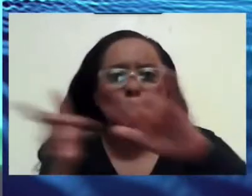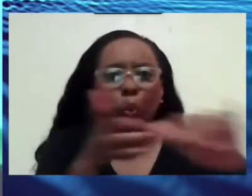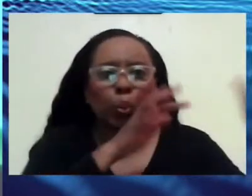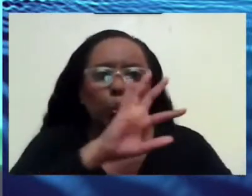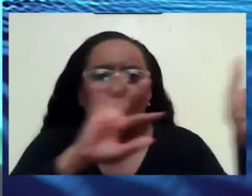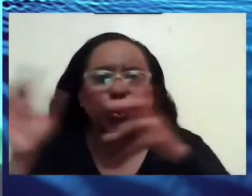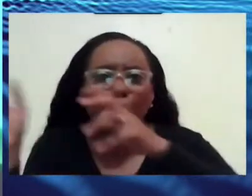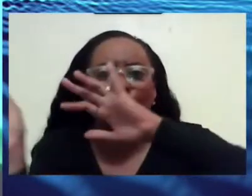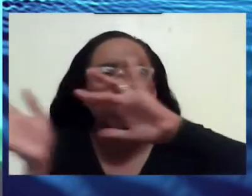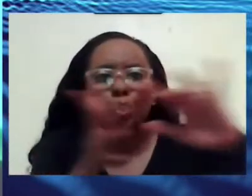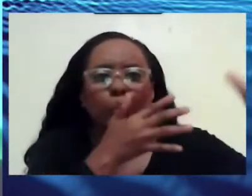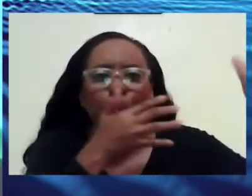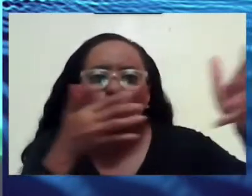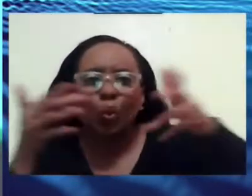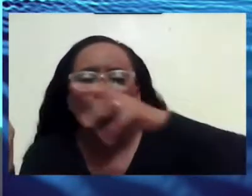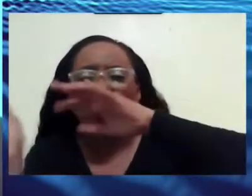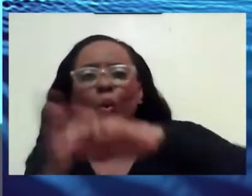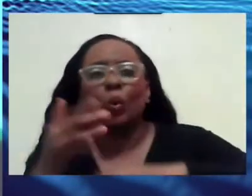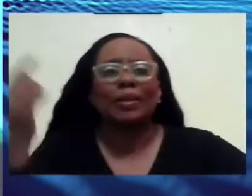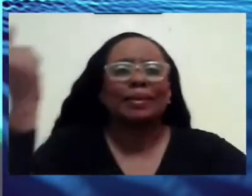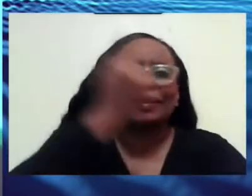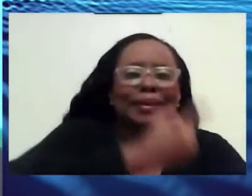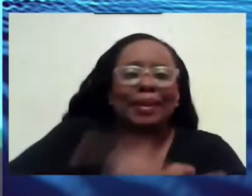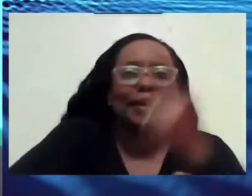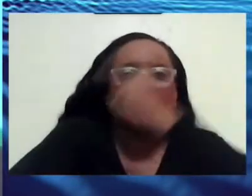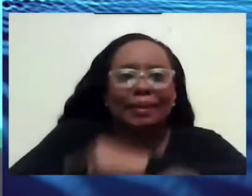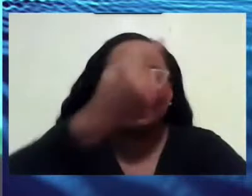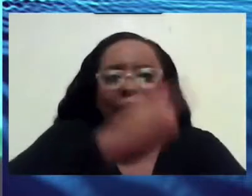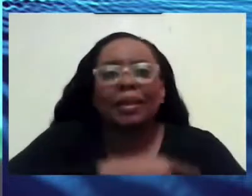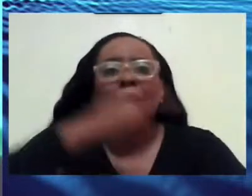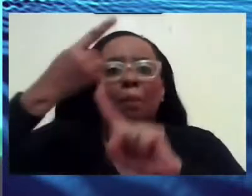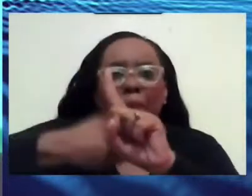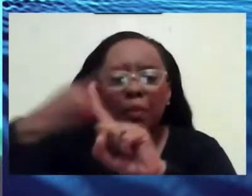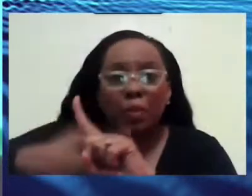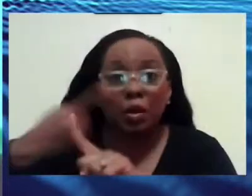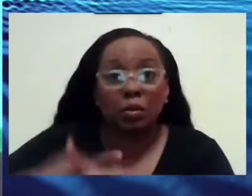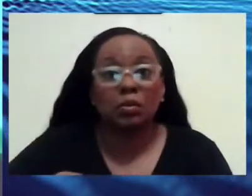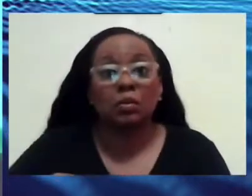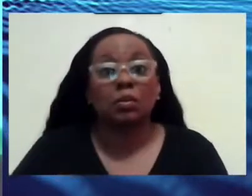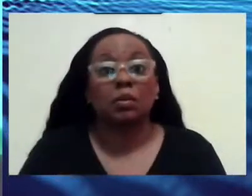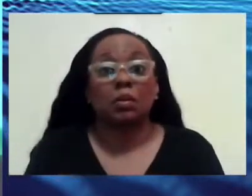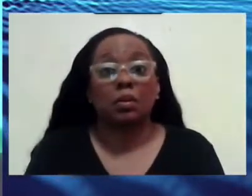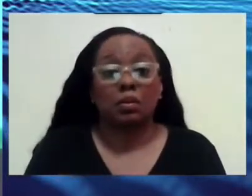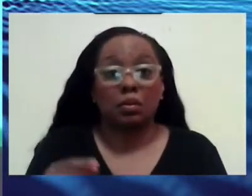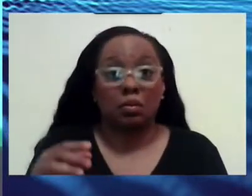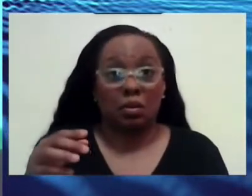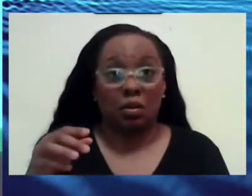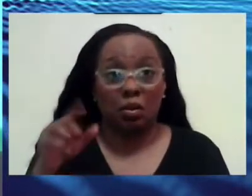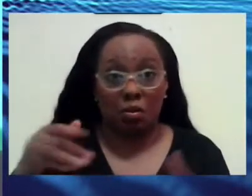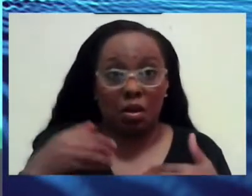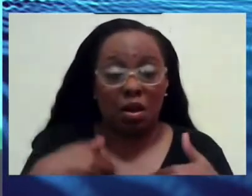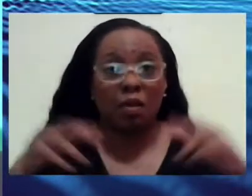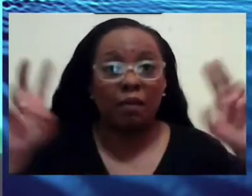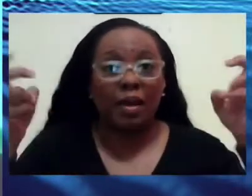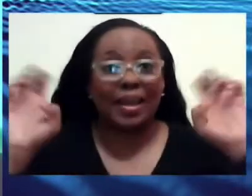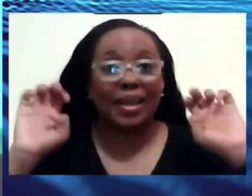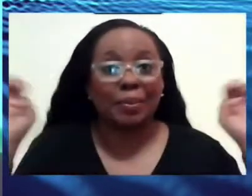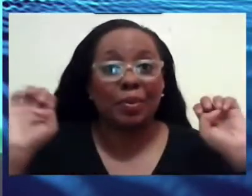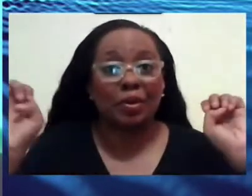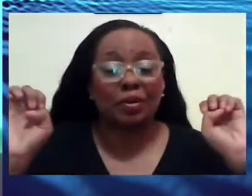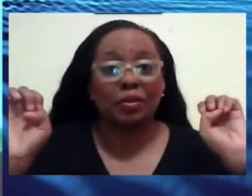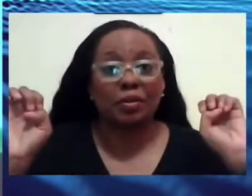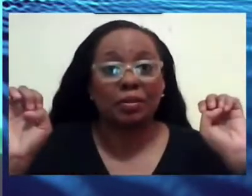you is there currently an emergency protocol in place, or do you plan to establish one